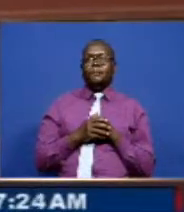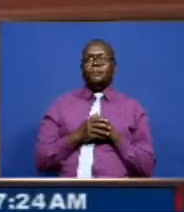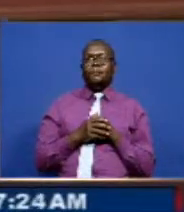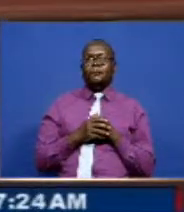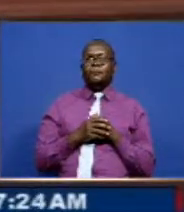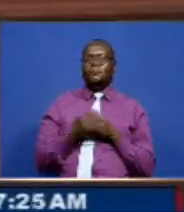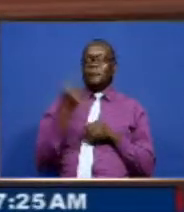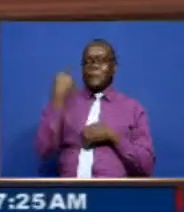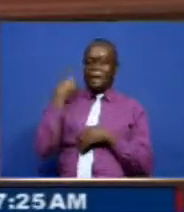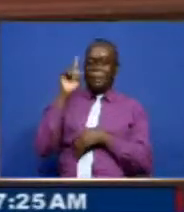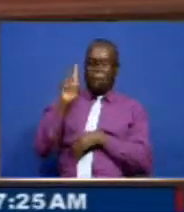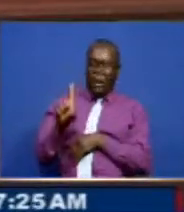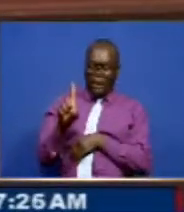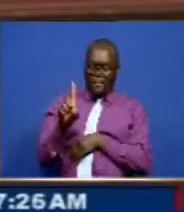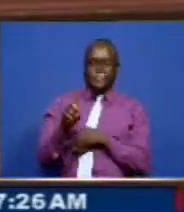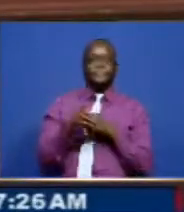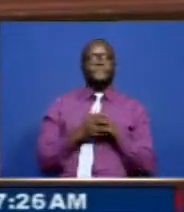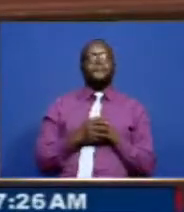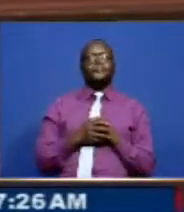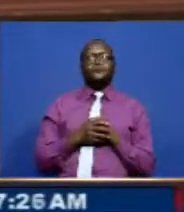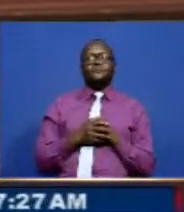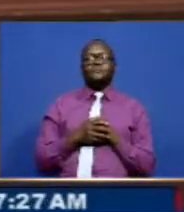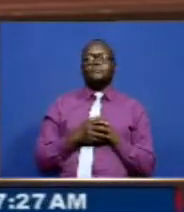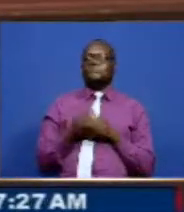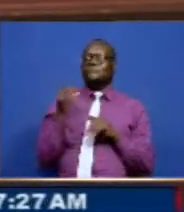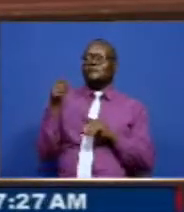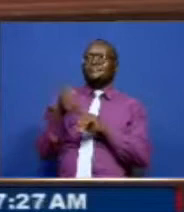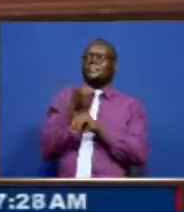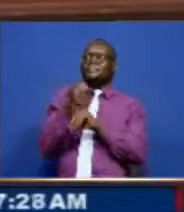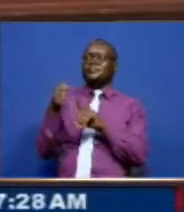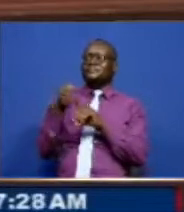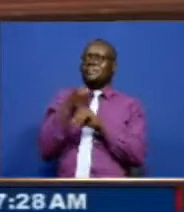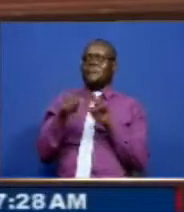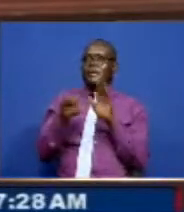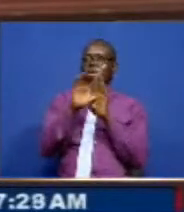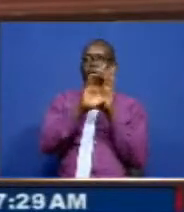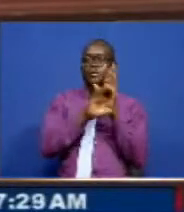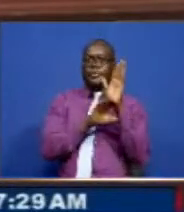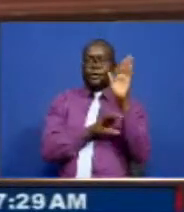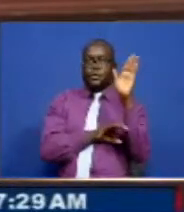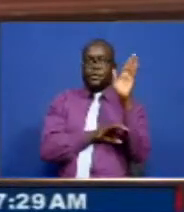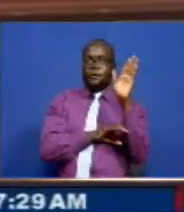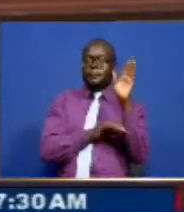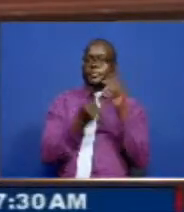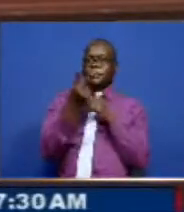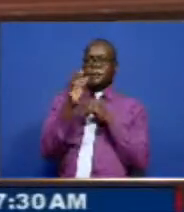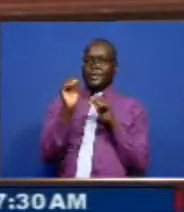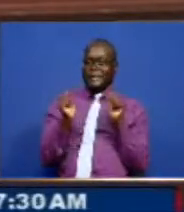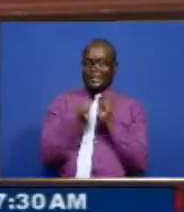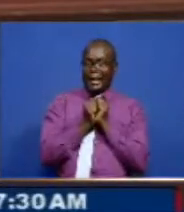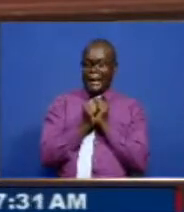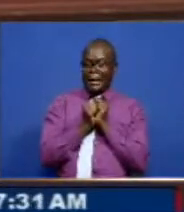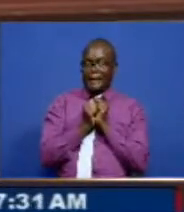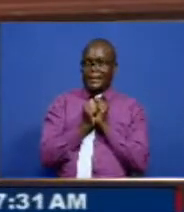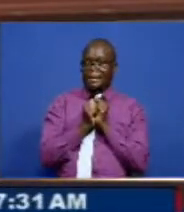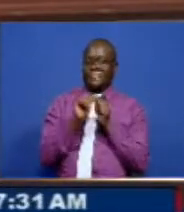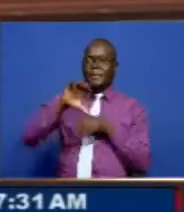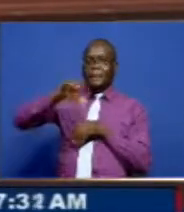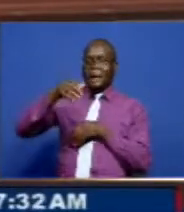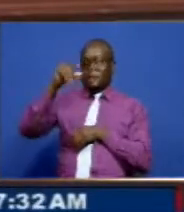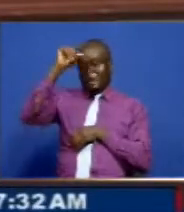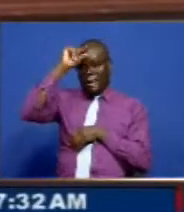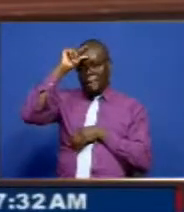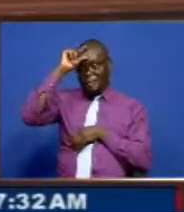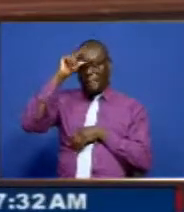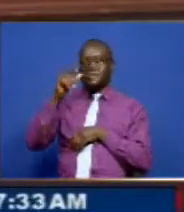Ground number 1, gross violation of the Constitution 2010, the County Government